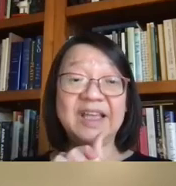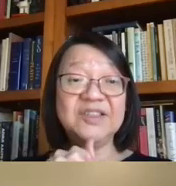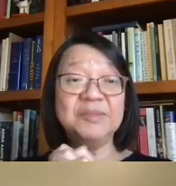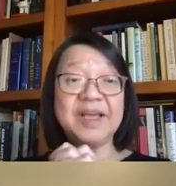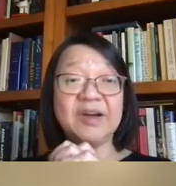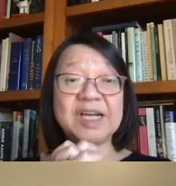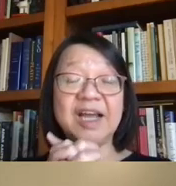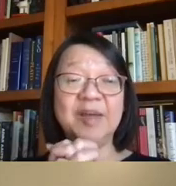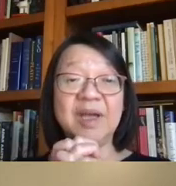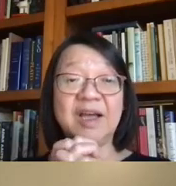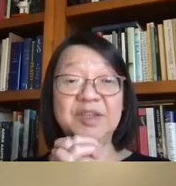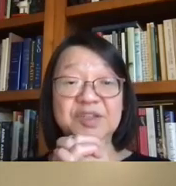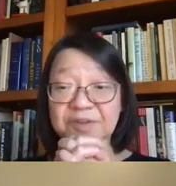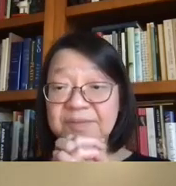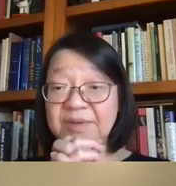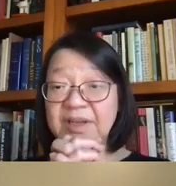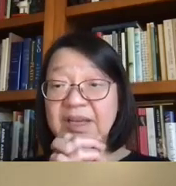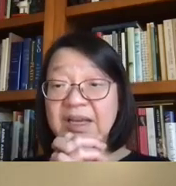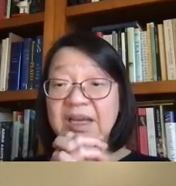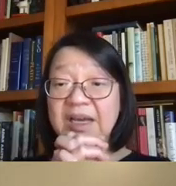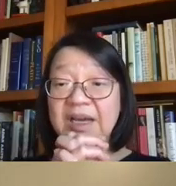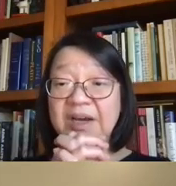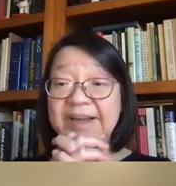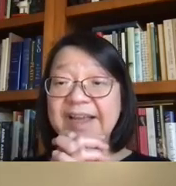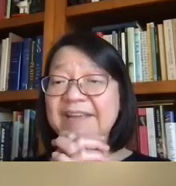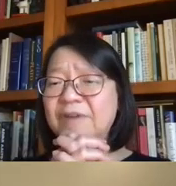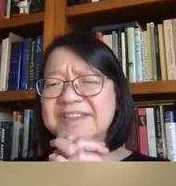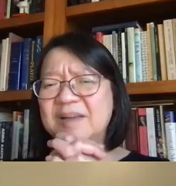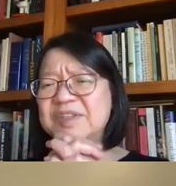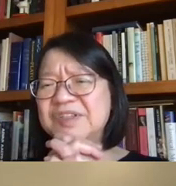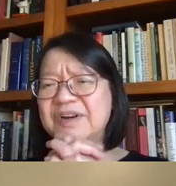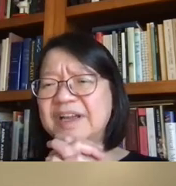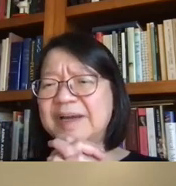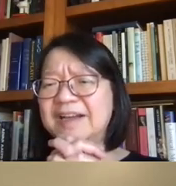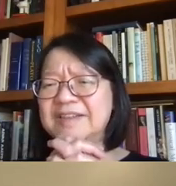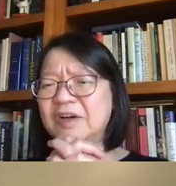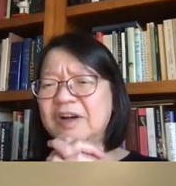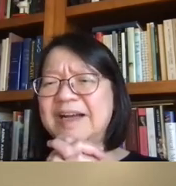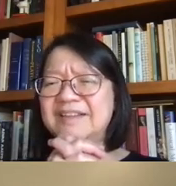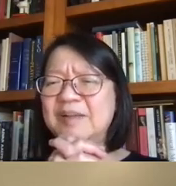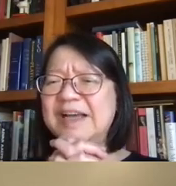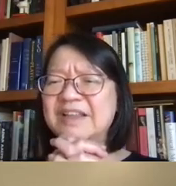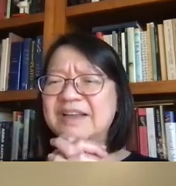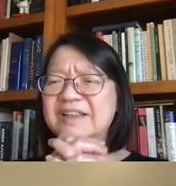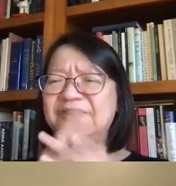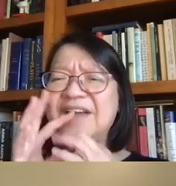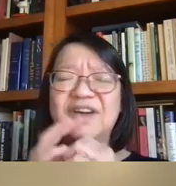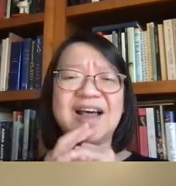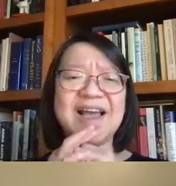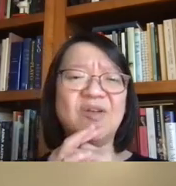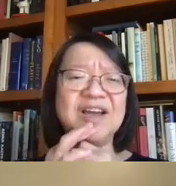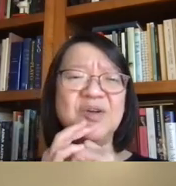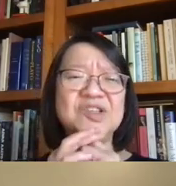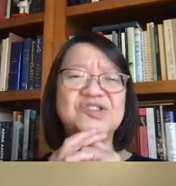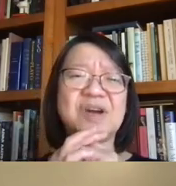we can, to make our time useful. All right, and Roxy, I'm so sorry about, you know, about the